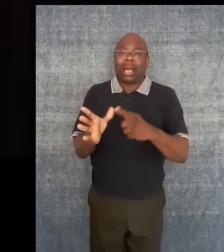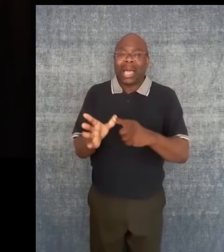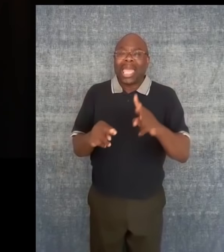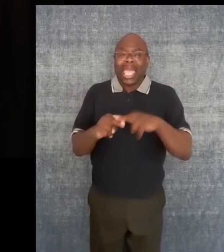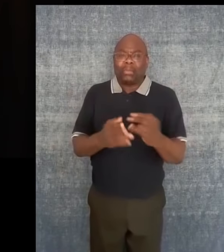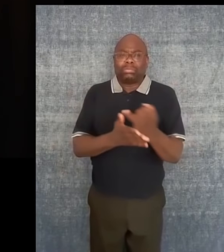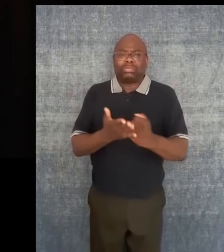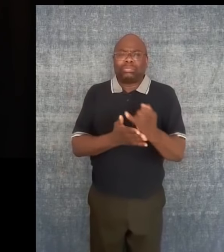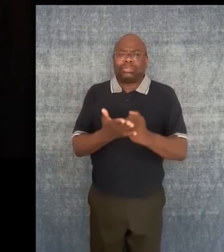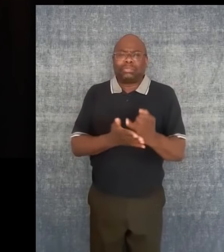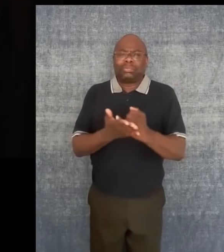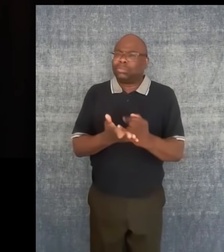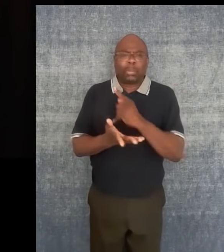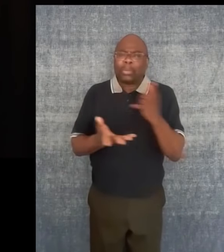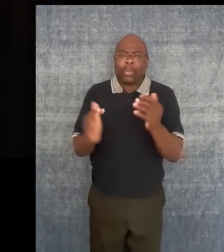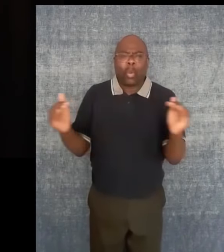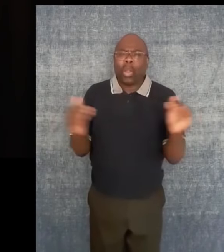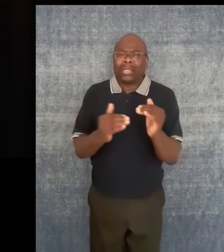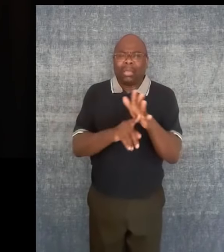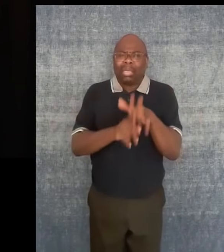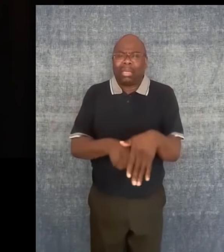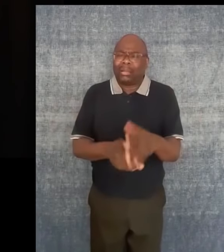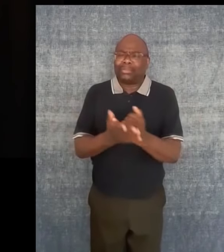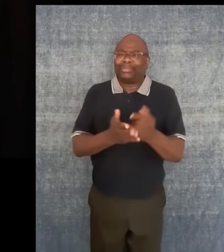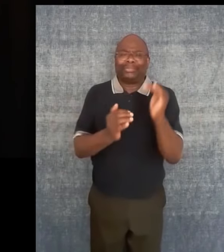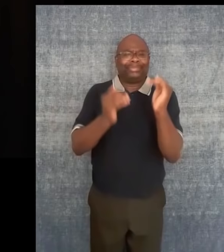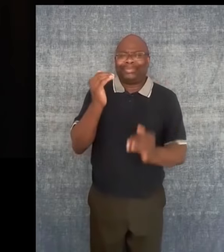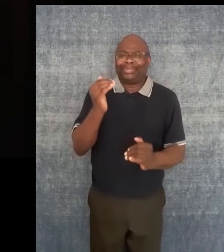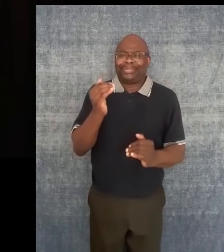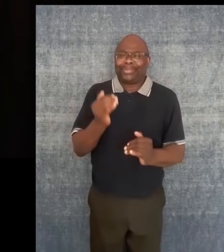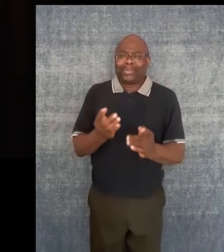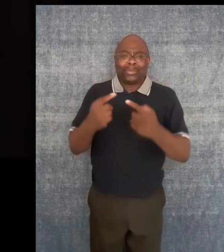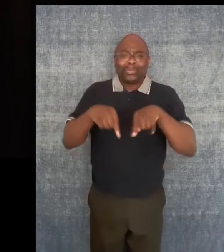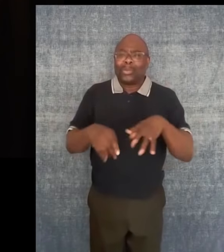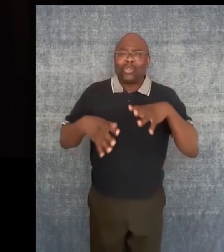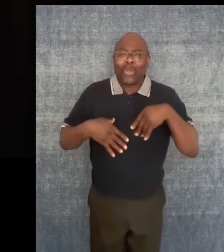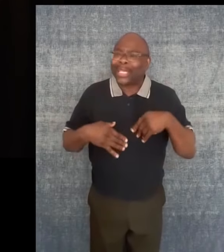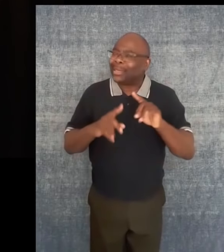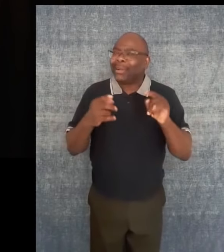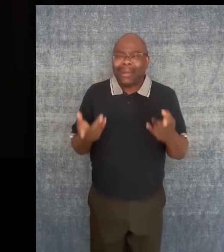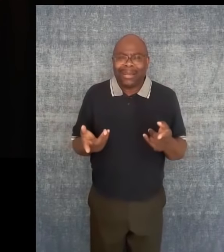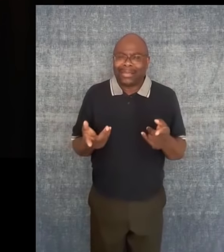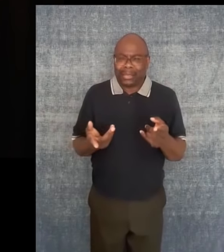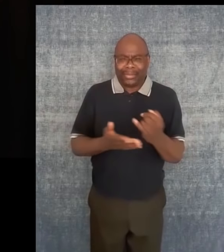gross inequality persist in our world, none of us can truly rest.